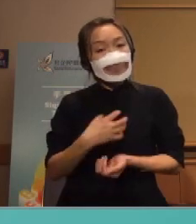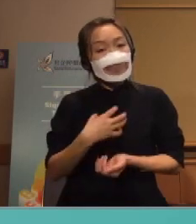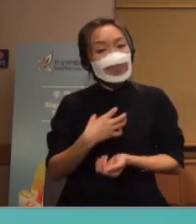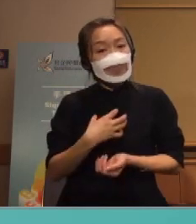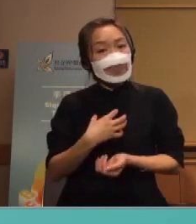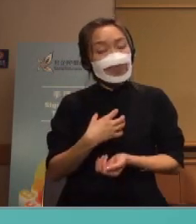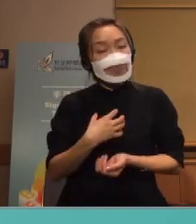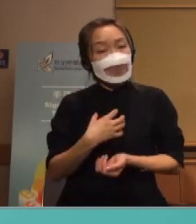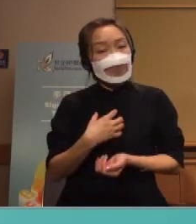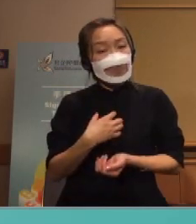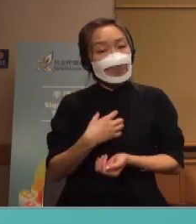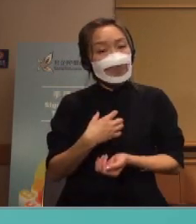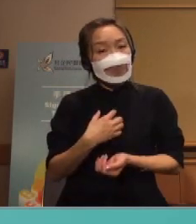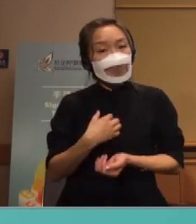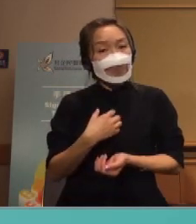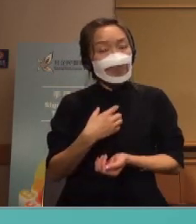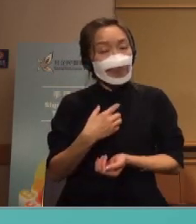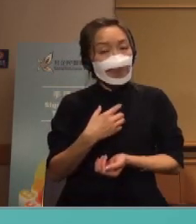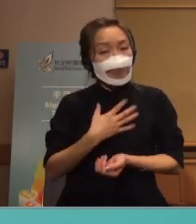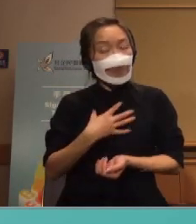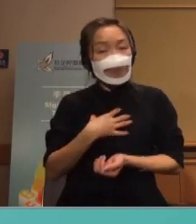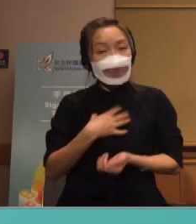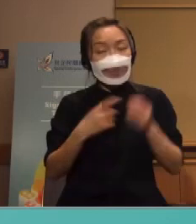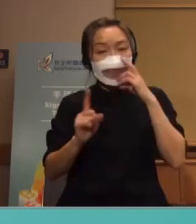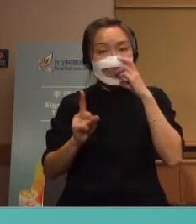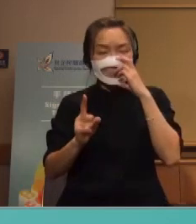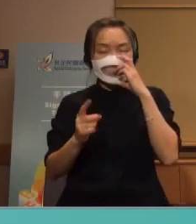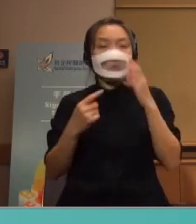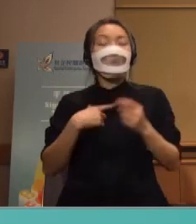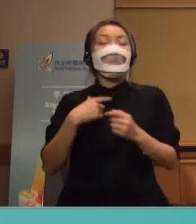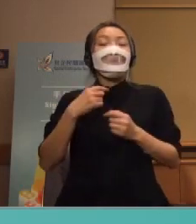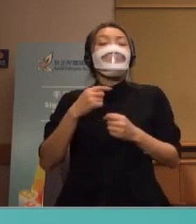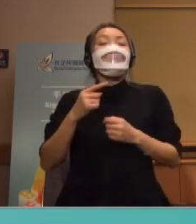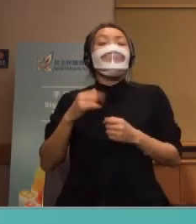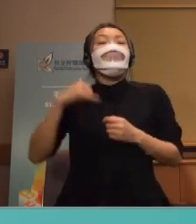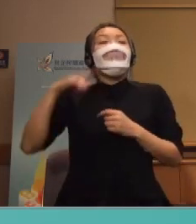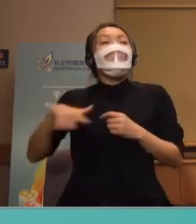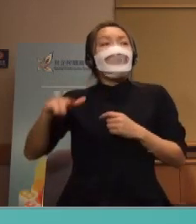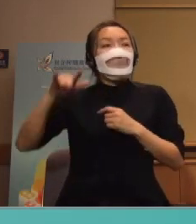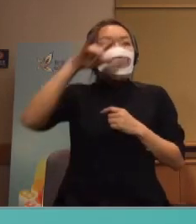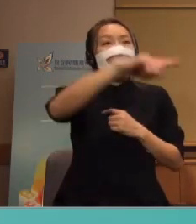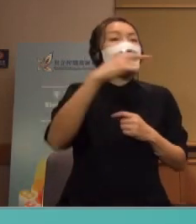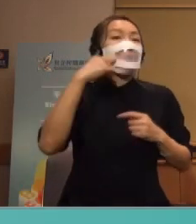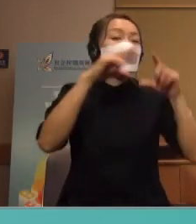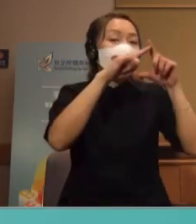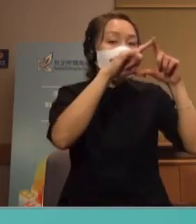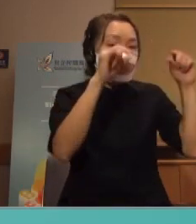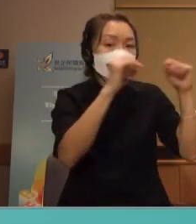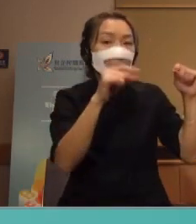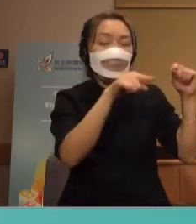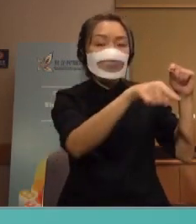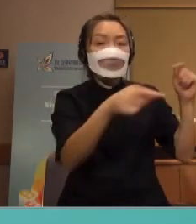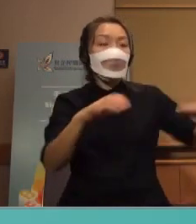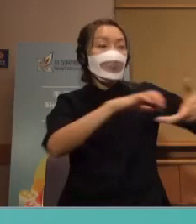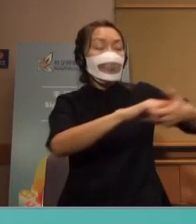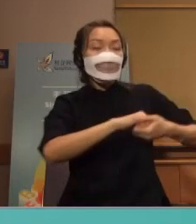on climate change cooperation. Very recently, Xi and Biden met again in person in Egypt, and they decided to resume.